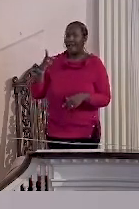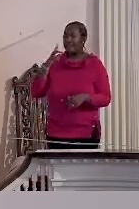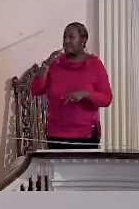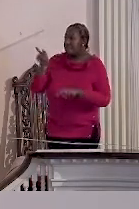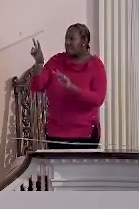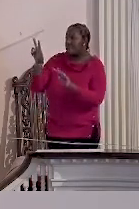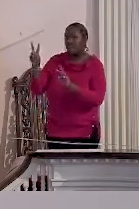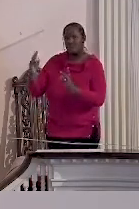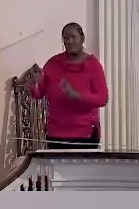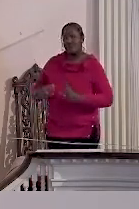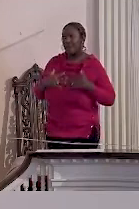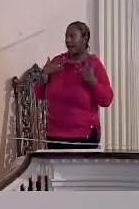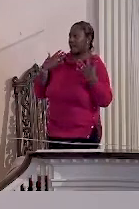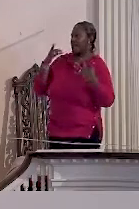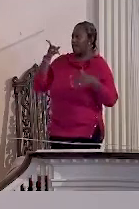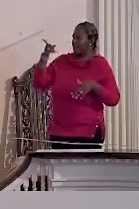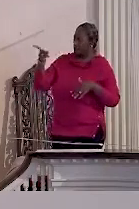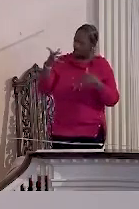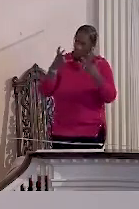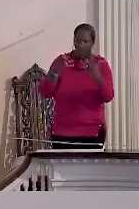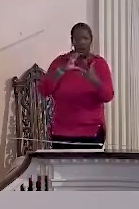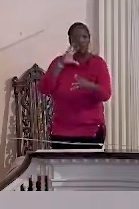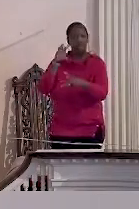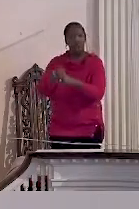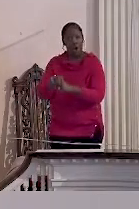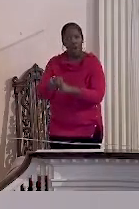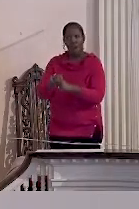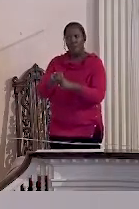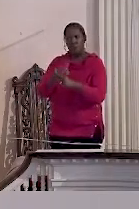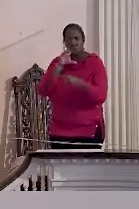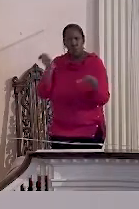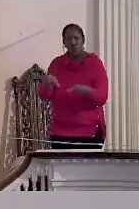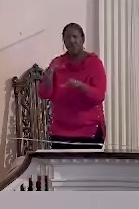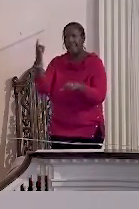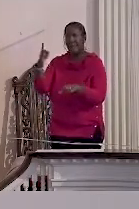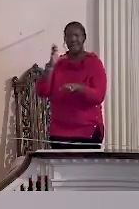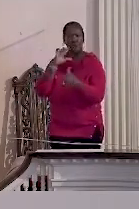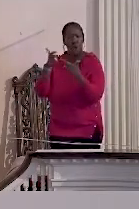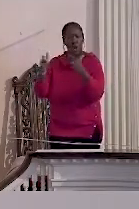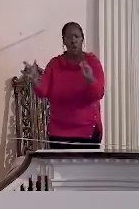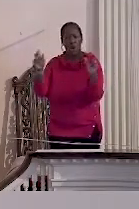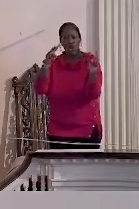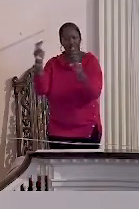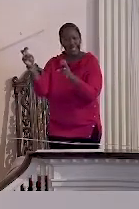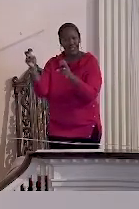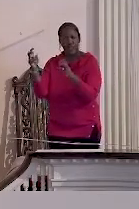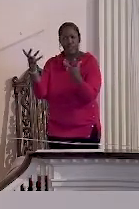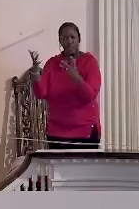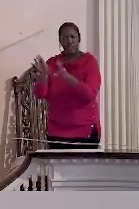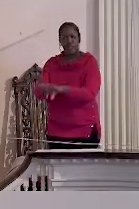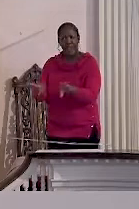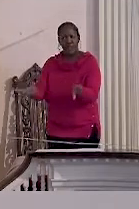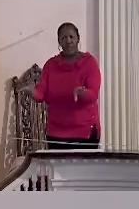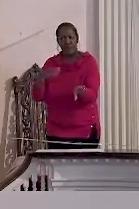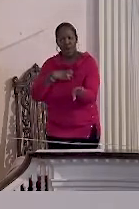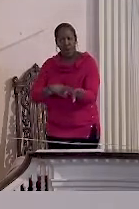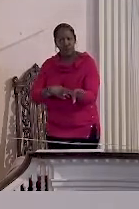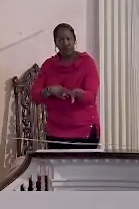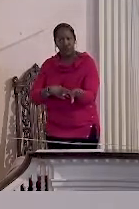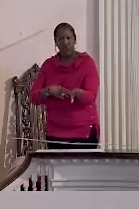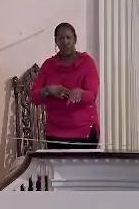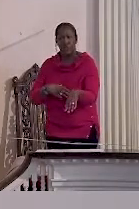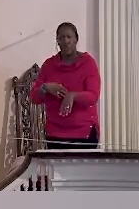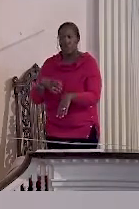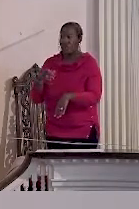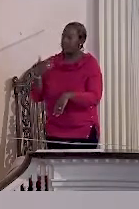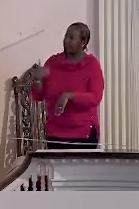take concrete action on this very large issue of childhood hunger, one